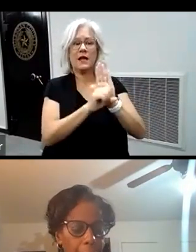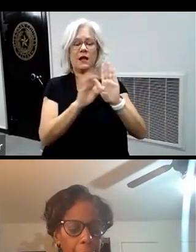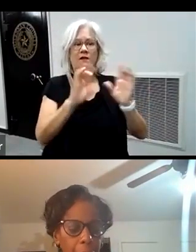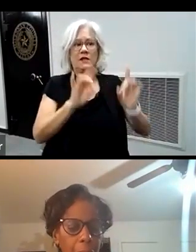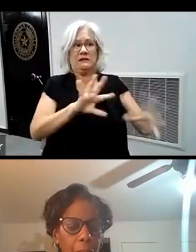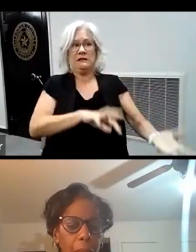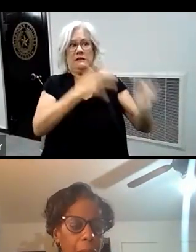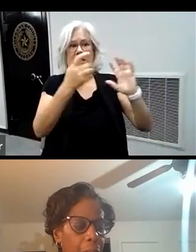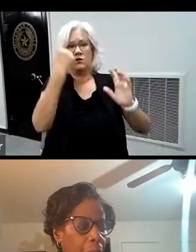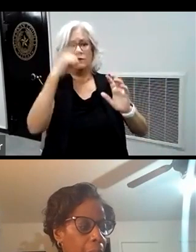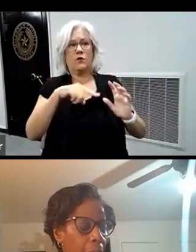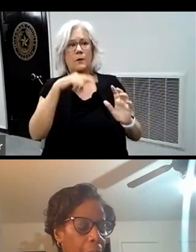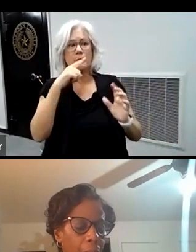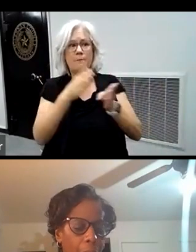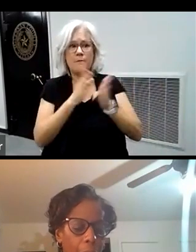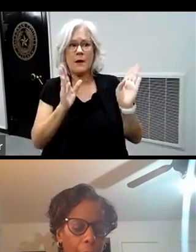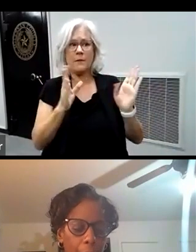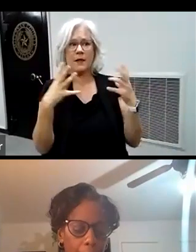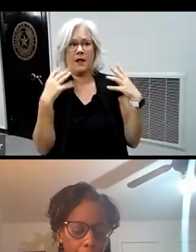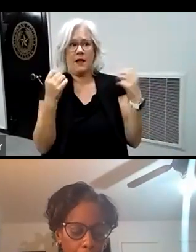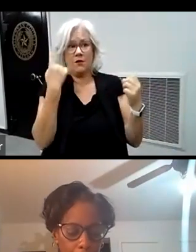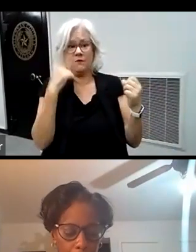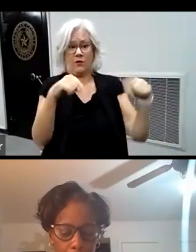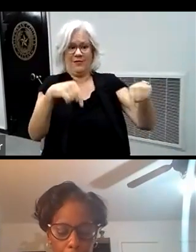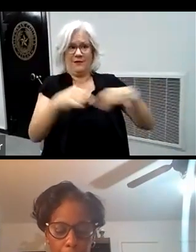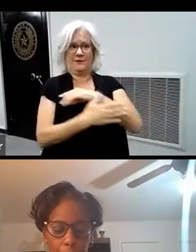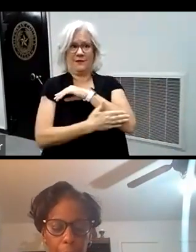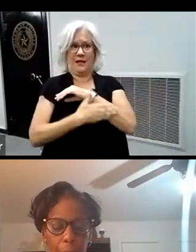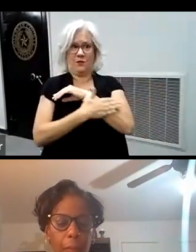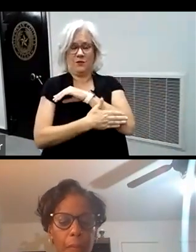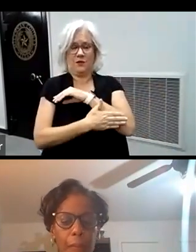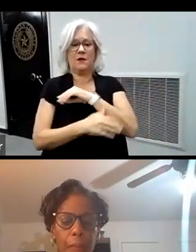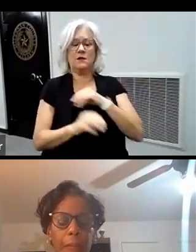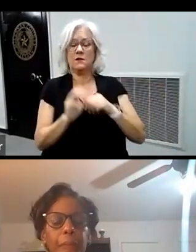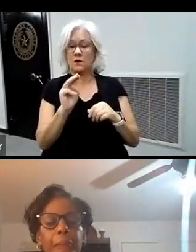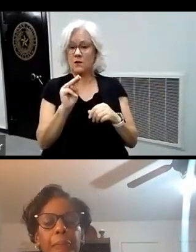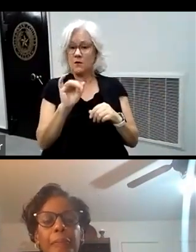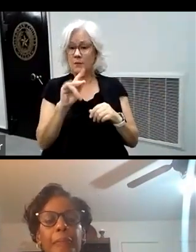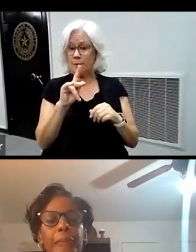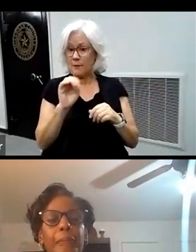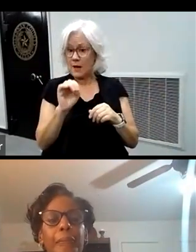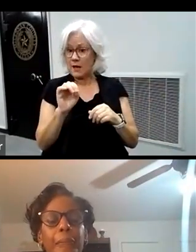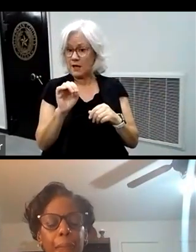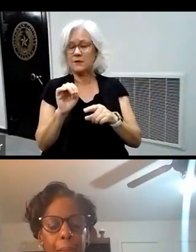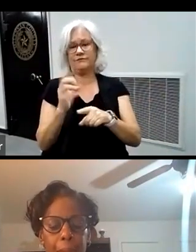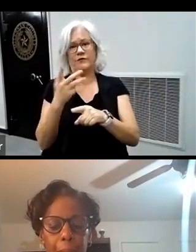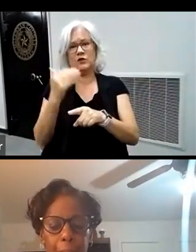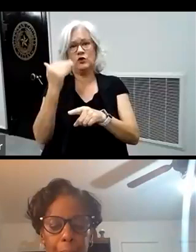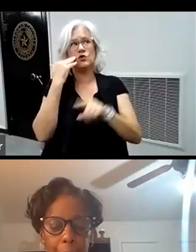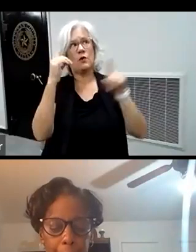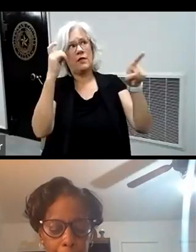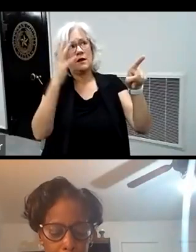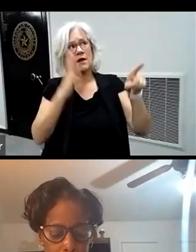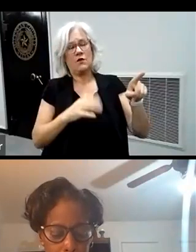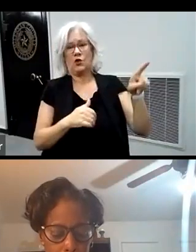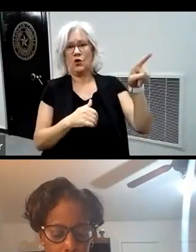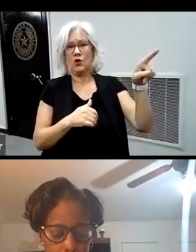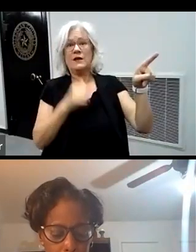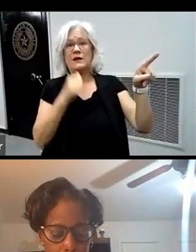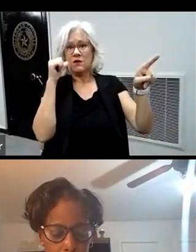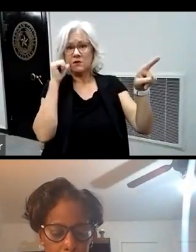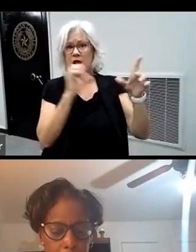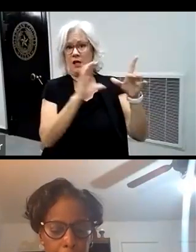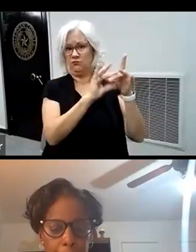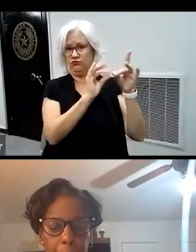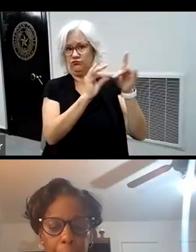public health, for McLennan County. So, Mike, as, everyone knows, the governor, spoke yesterday